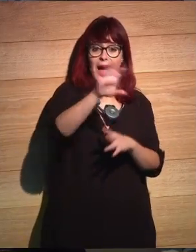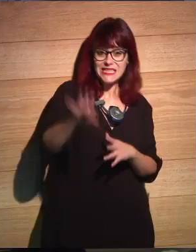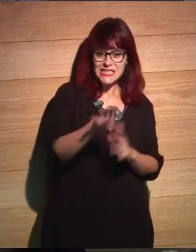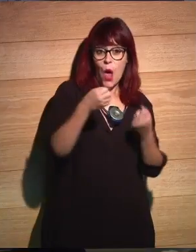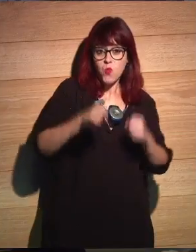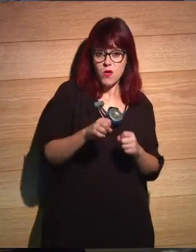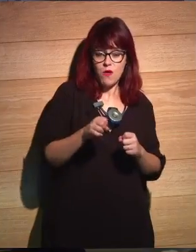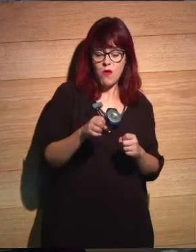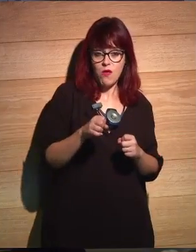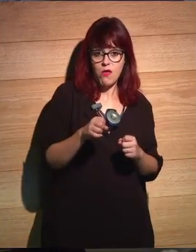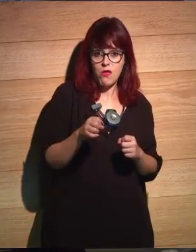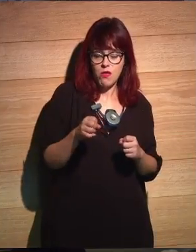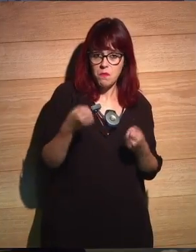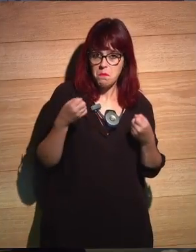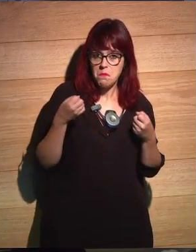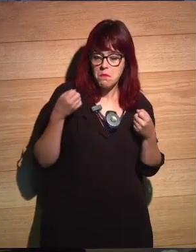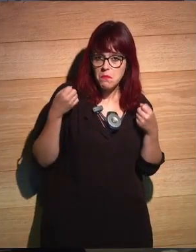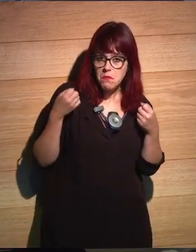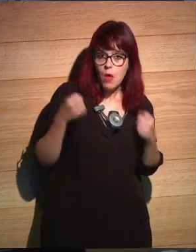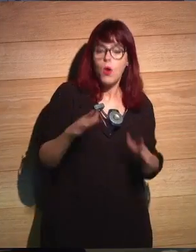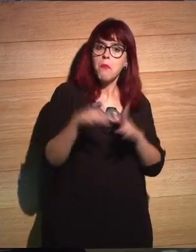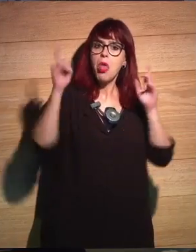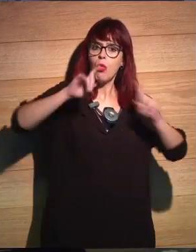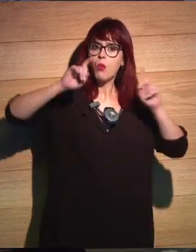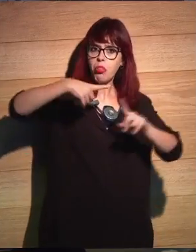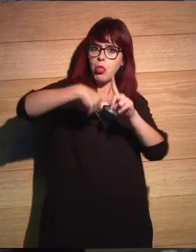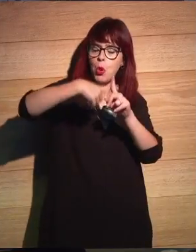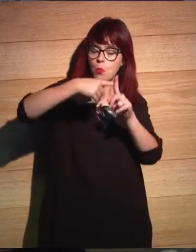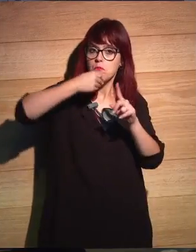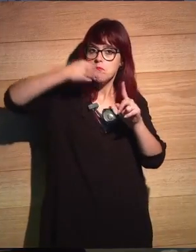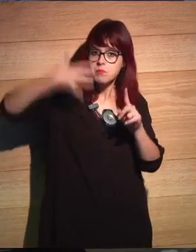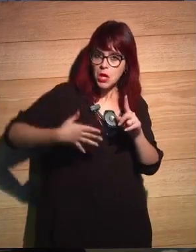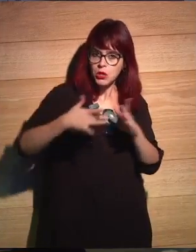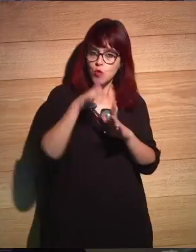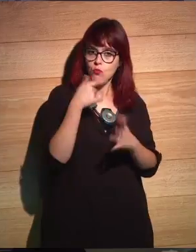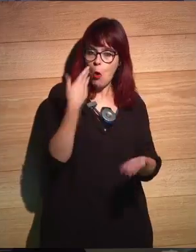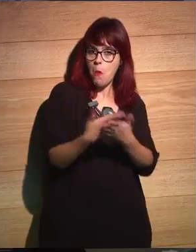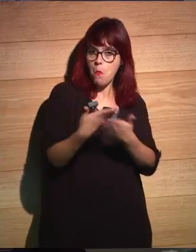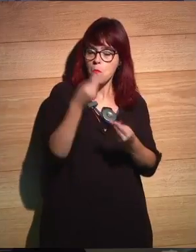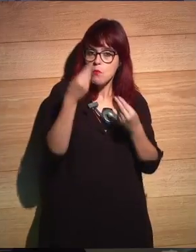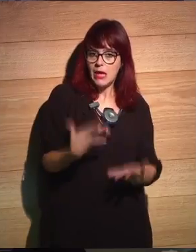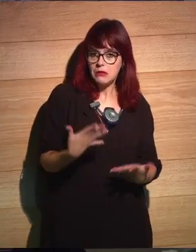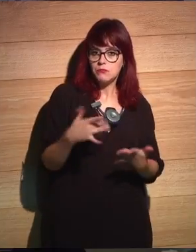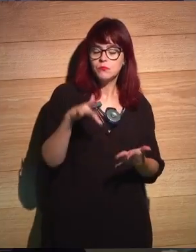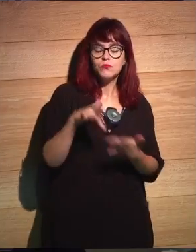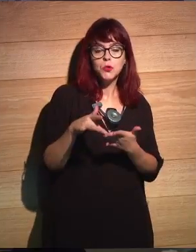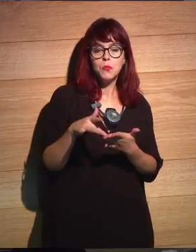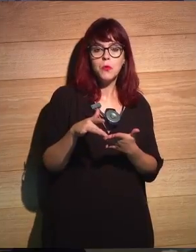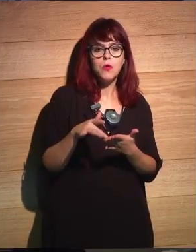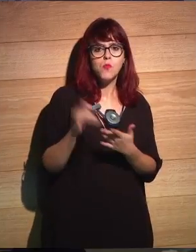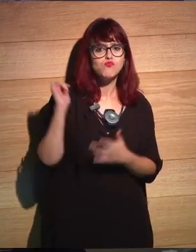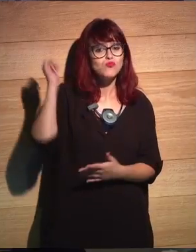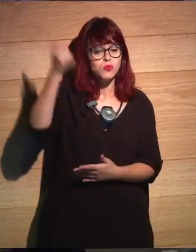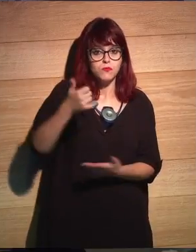we don't read that much, and even in those countries where